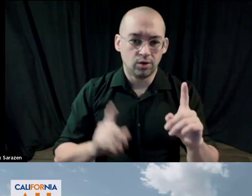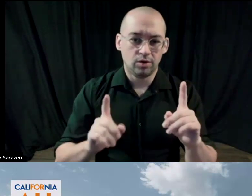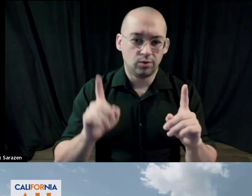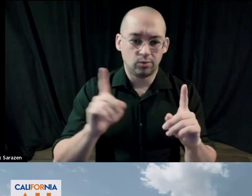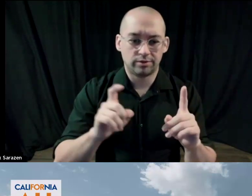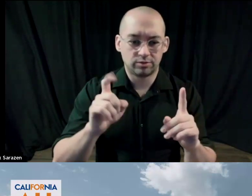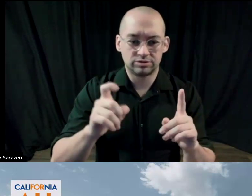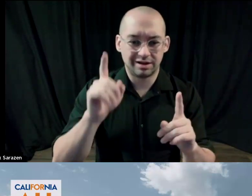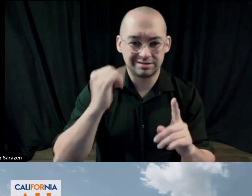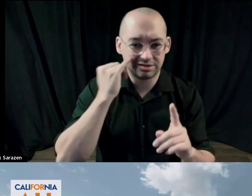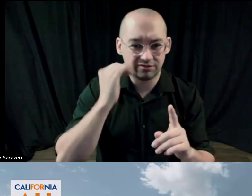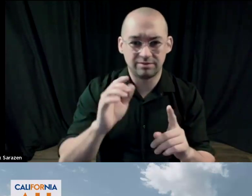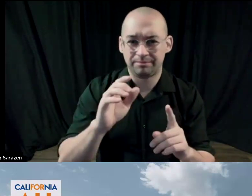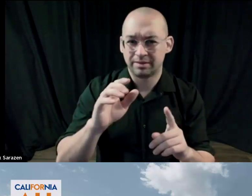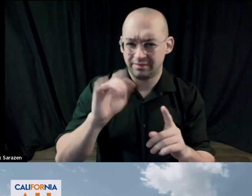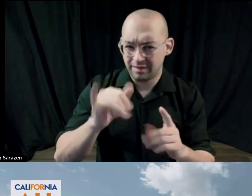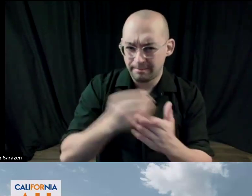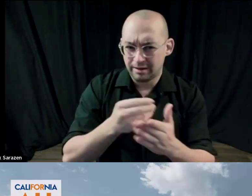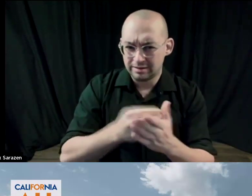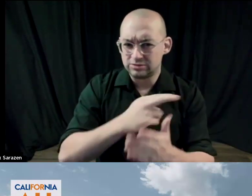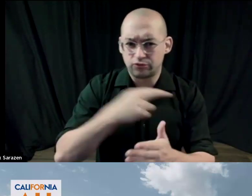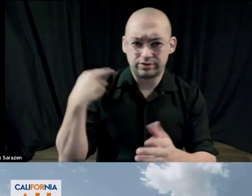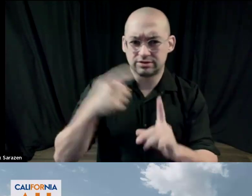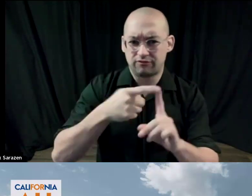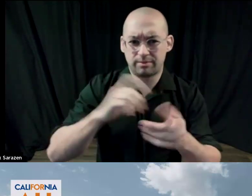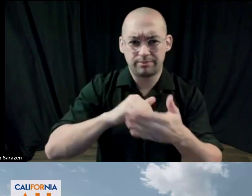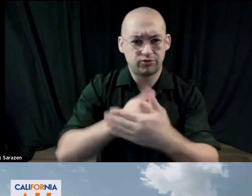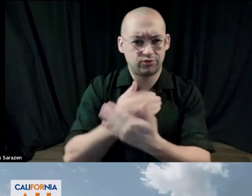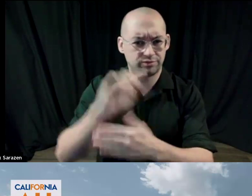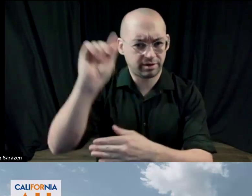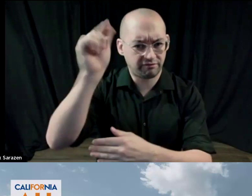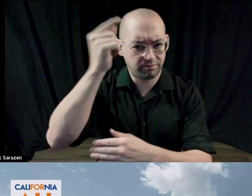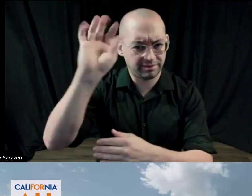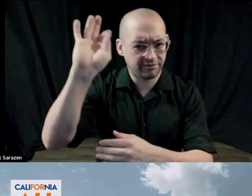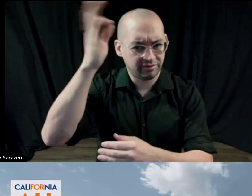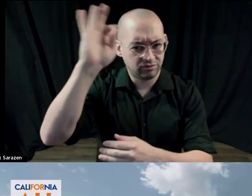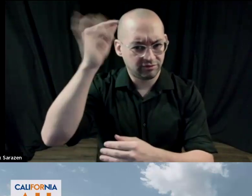are at risk with the change of the administration and how much of the funding has been received by the state.